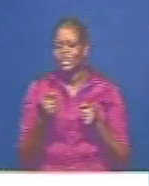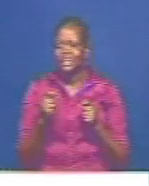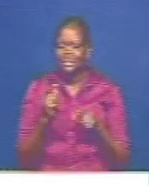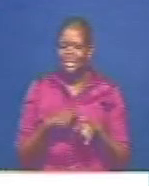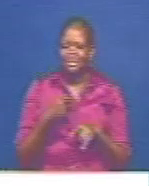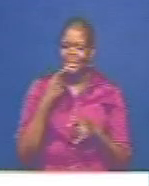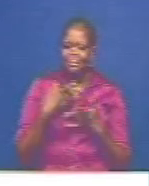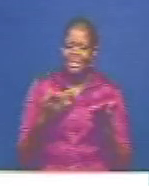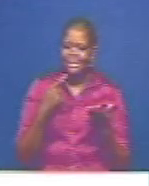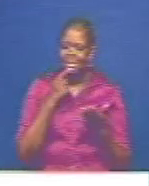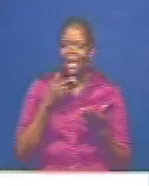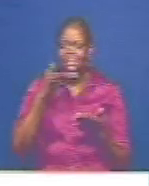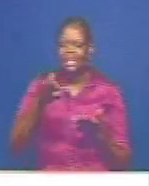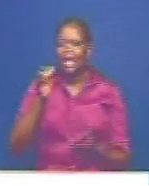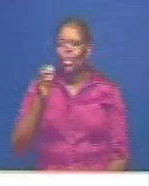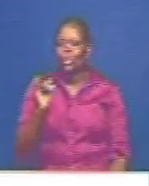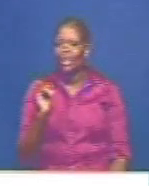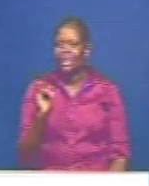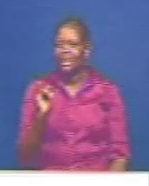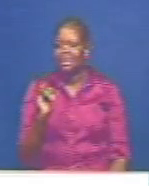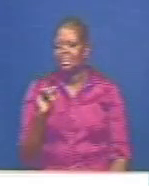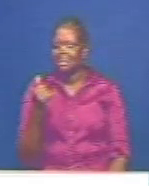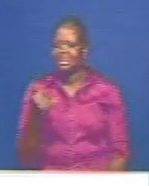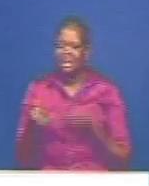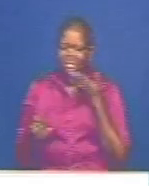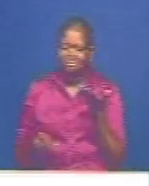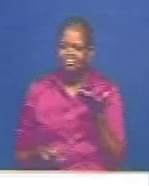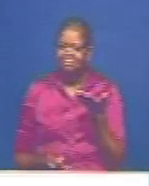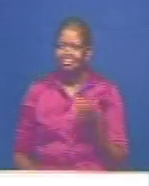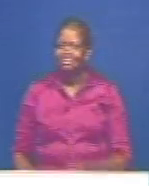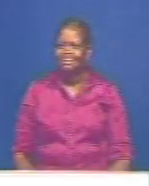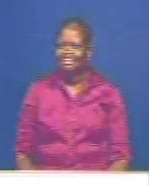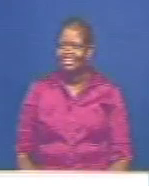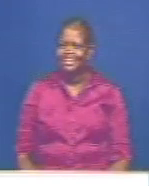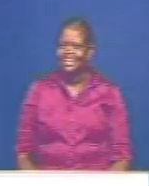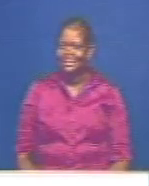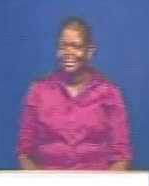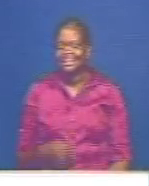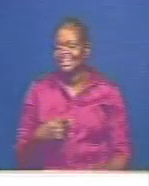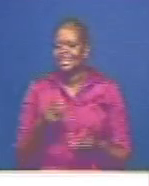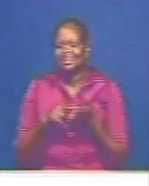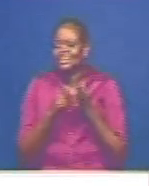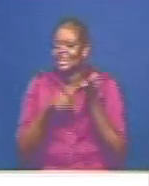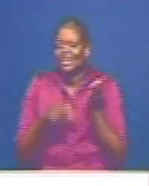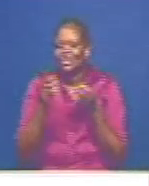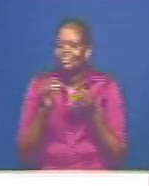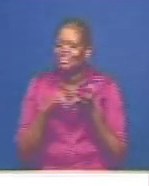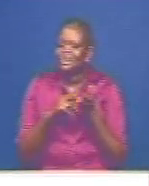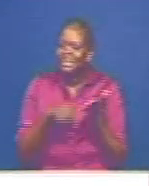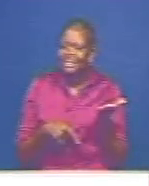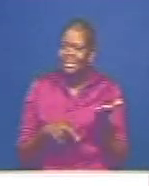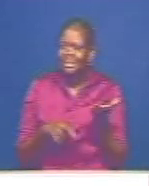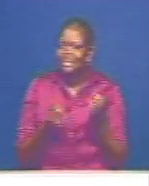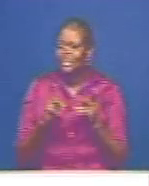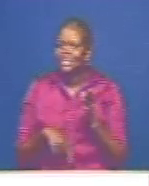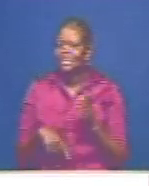kwa kalia. Awoy. Kiteka masomo. Awoy. Okay, what am I saying? I'm just saying awoy. I don't even know what I'm saying. No,